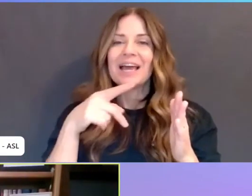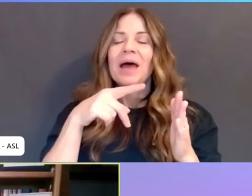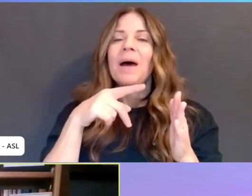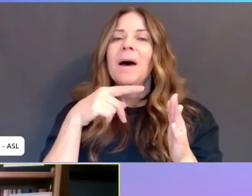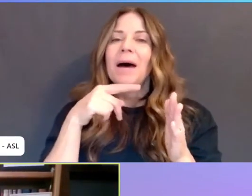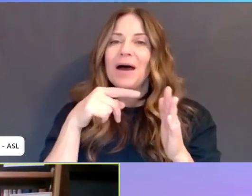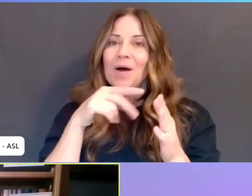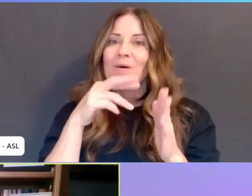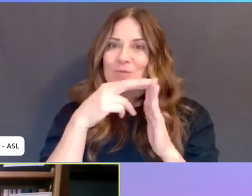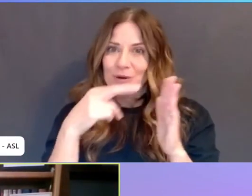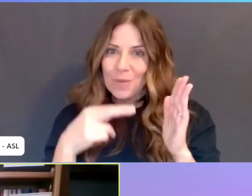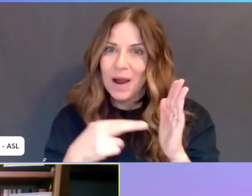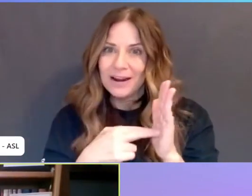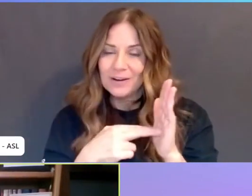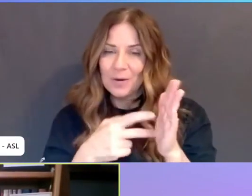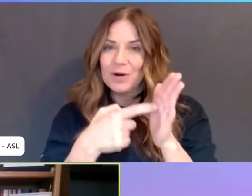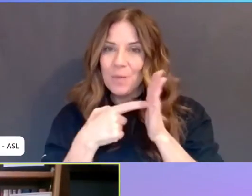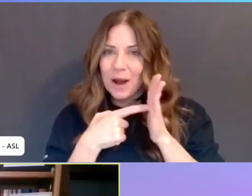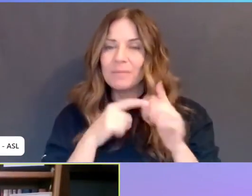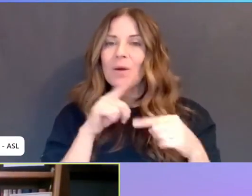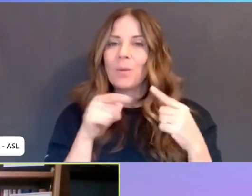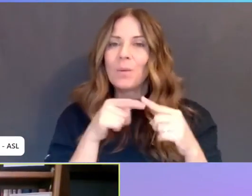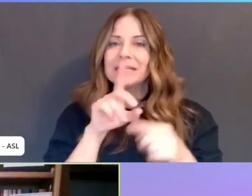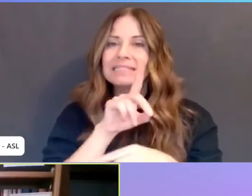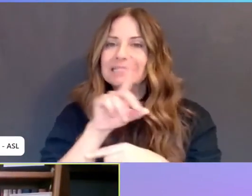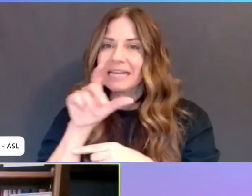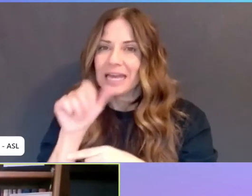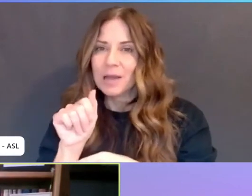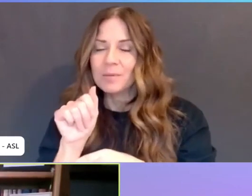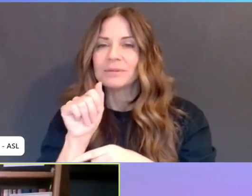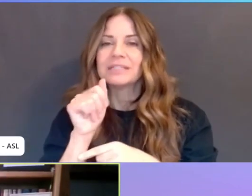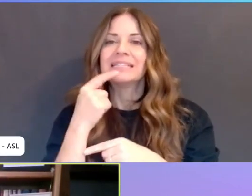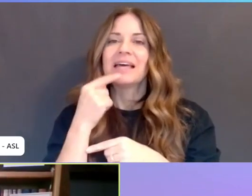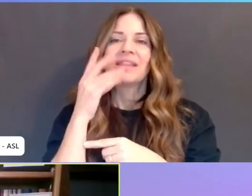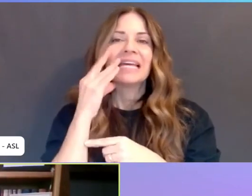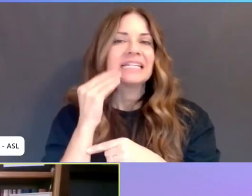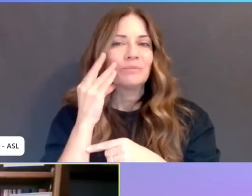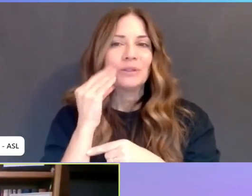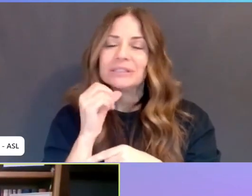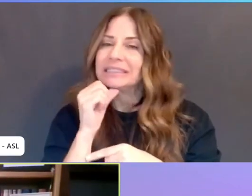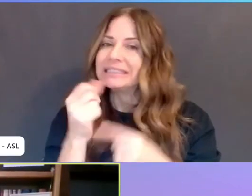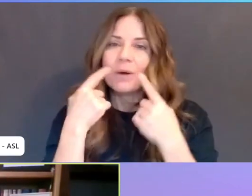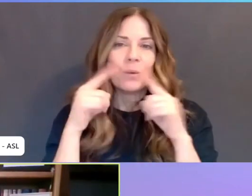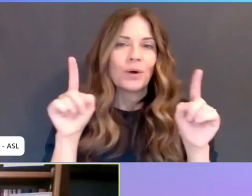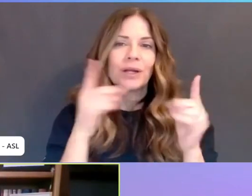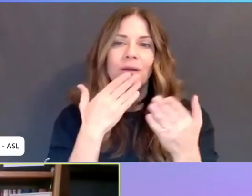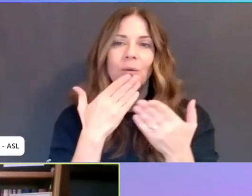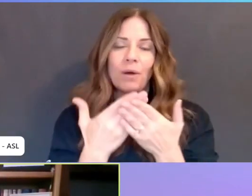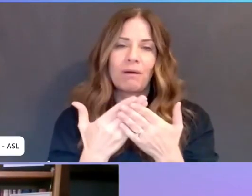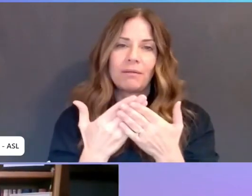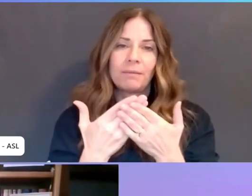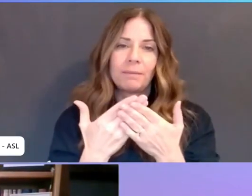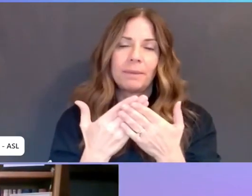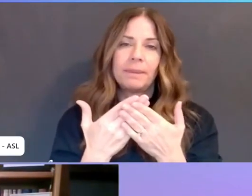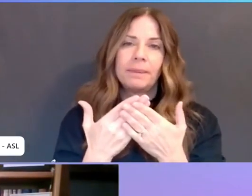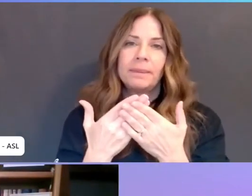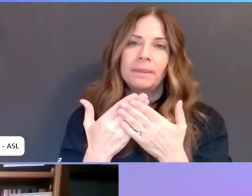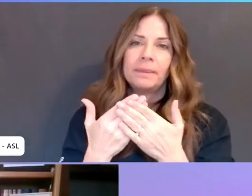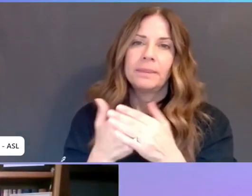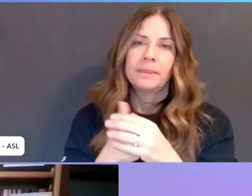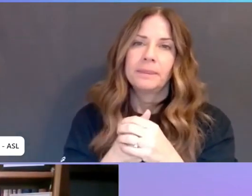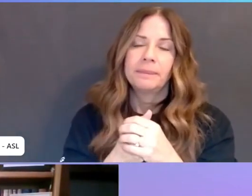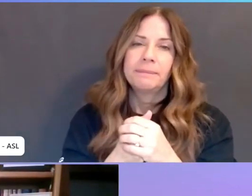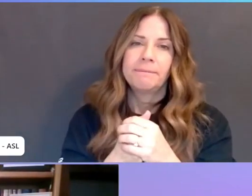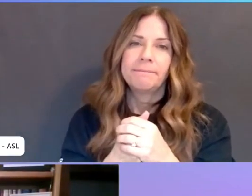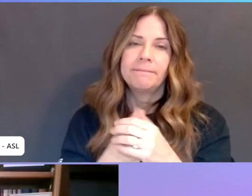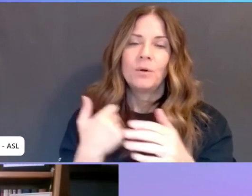requirement, especially when disabled users are noting that the experience isn't working well? So,